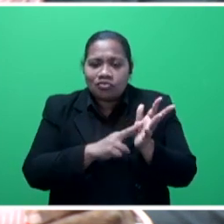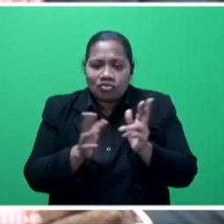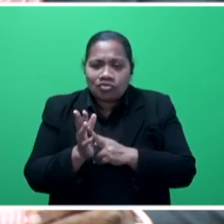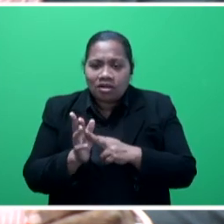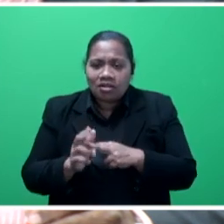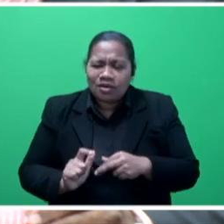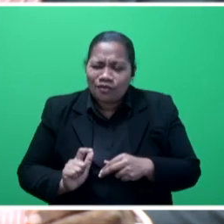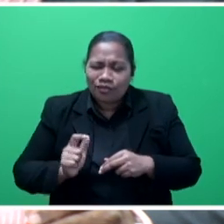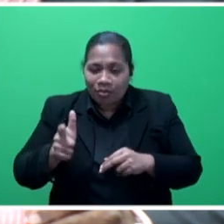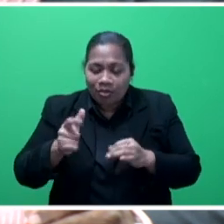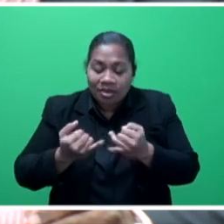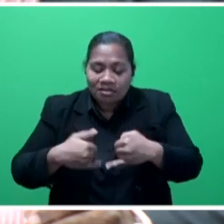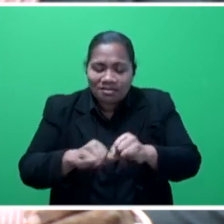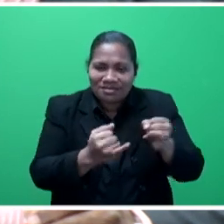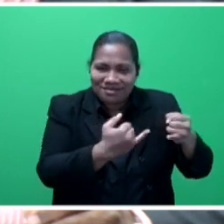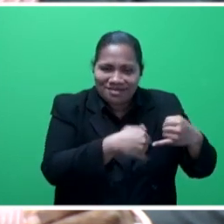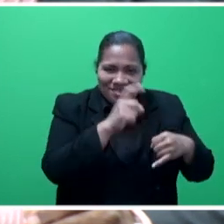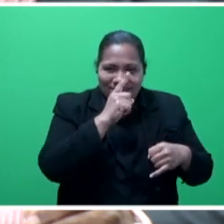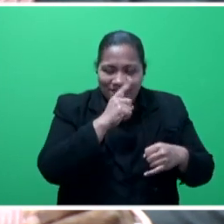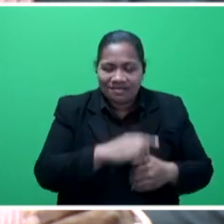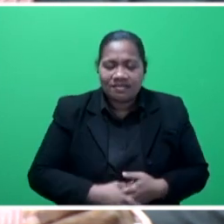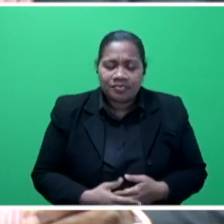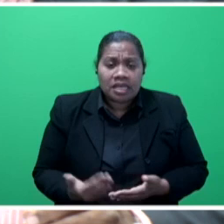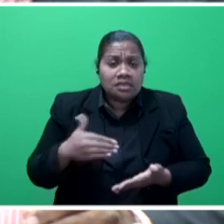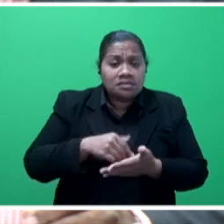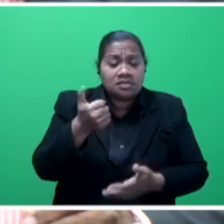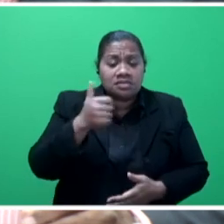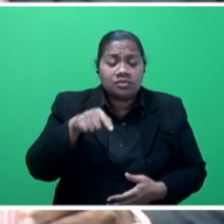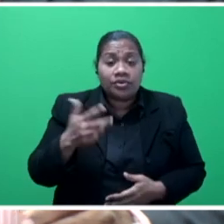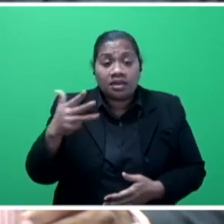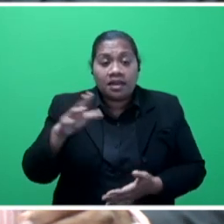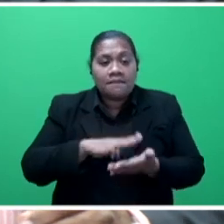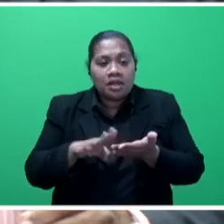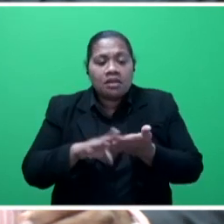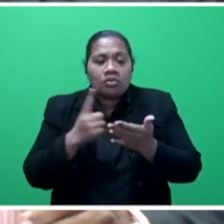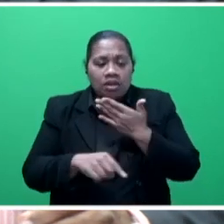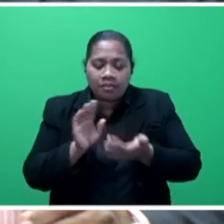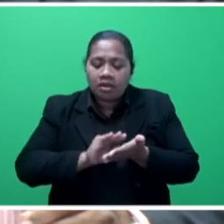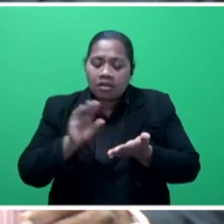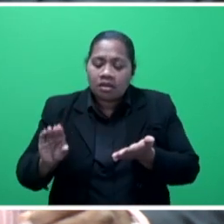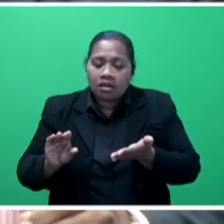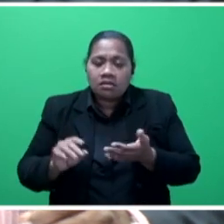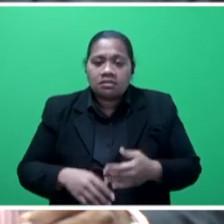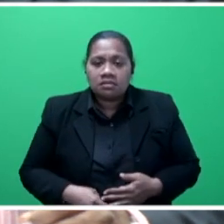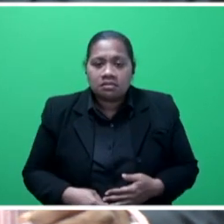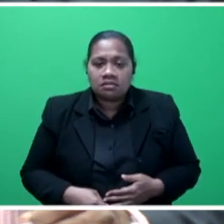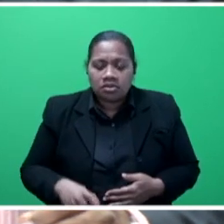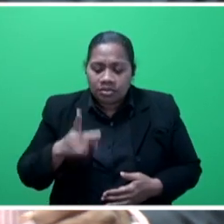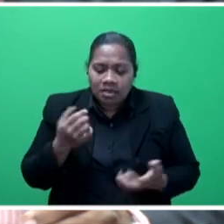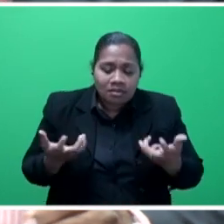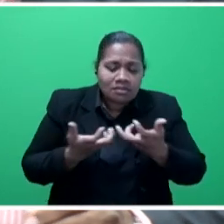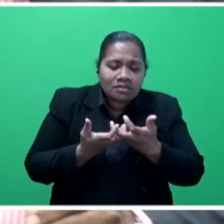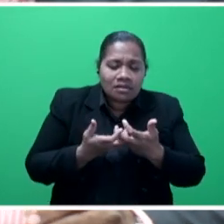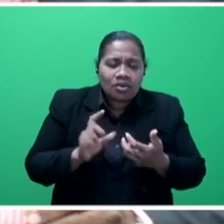areas. An additional 16.9 million has been allocated to meet increase in bus fares